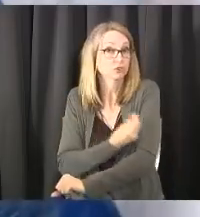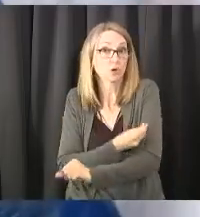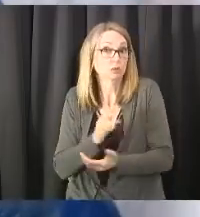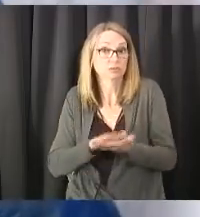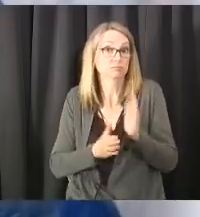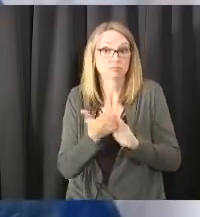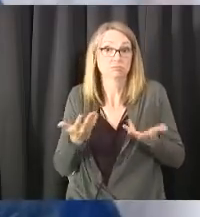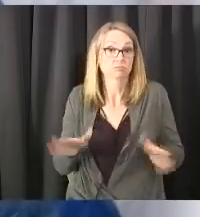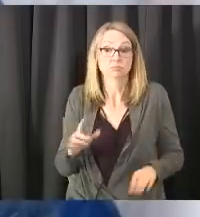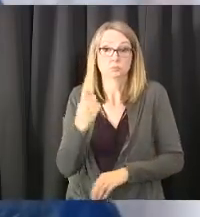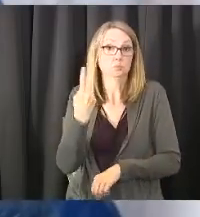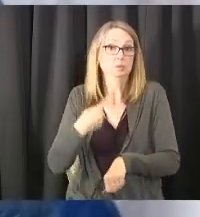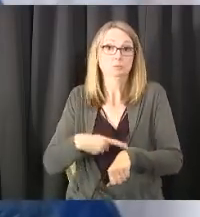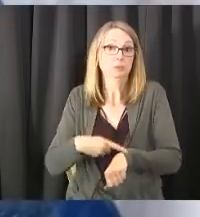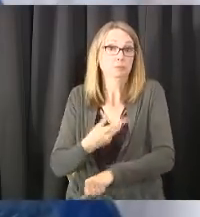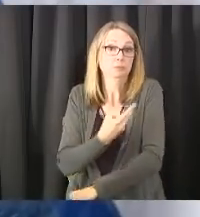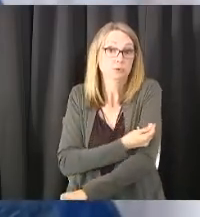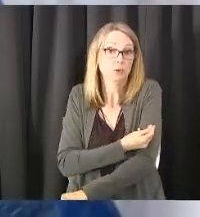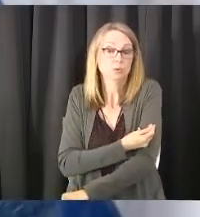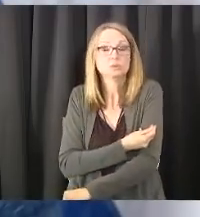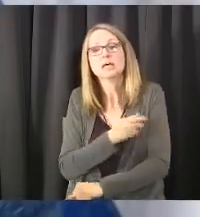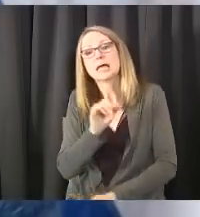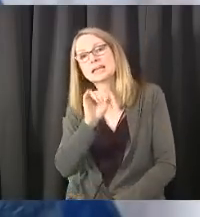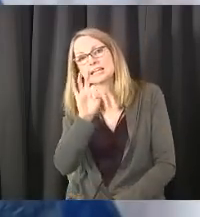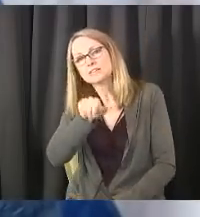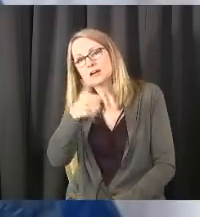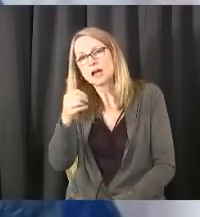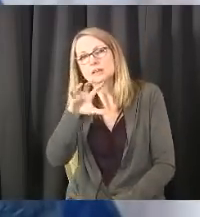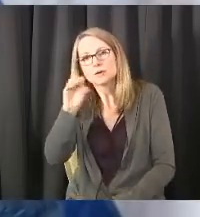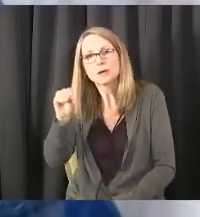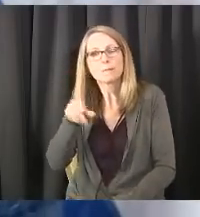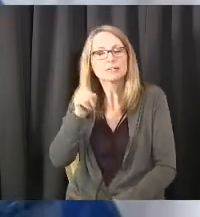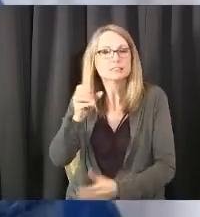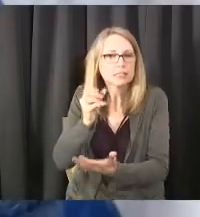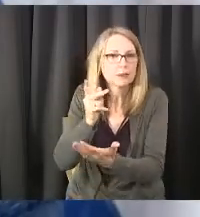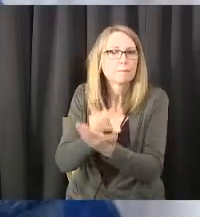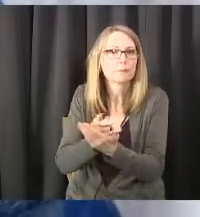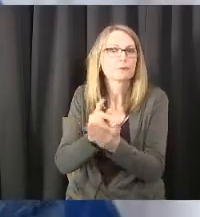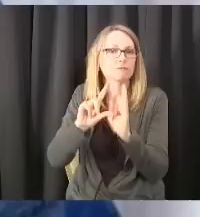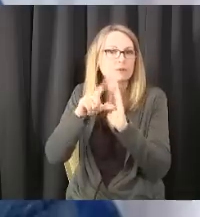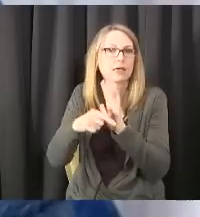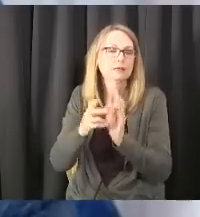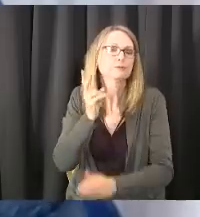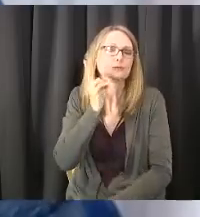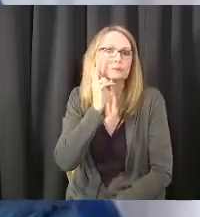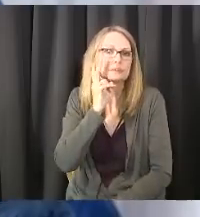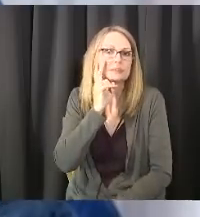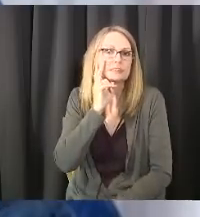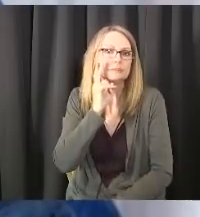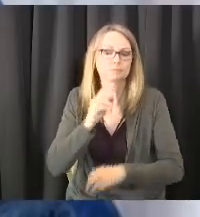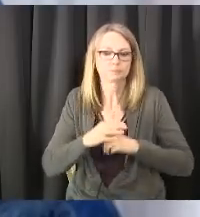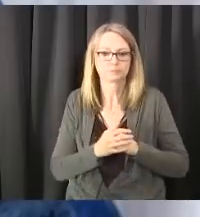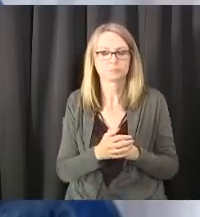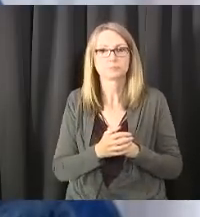AstraZeneca makes it into that mix or not is another question. The providers joining us today have worked